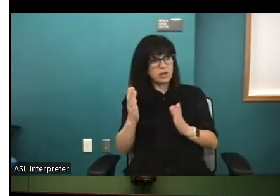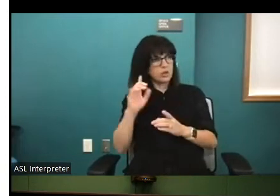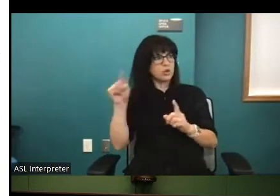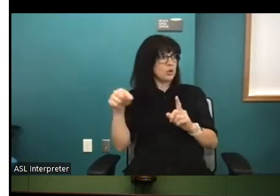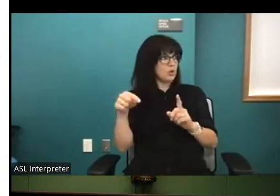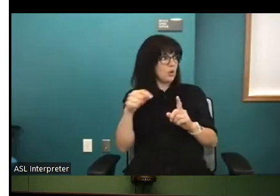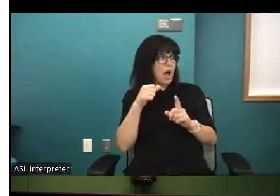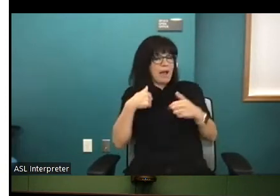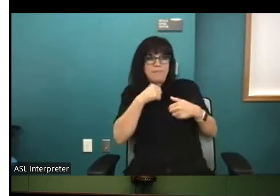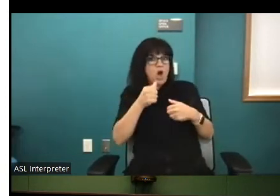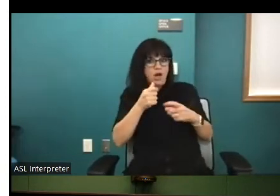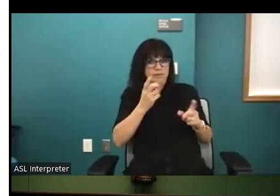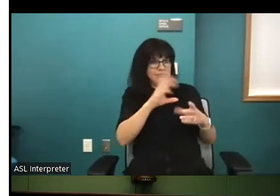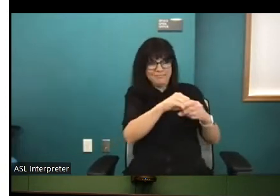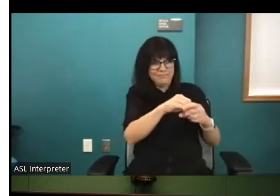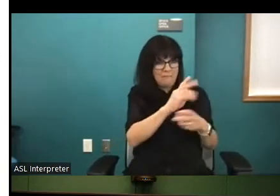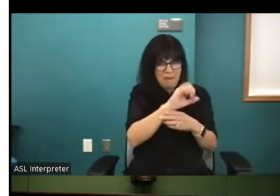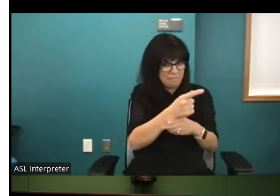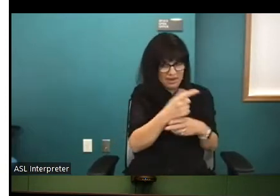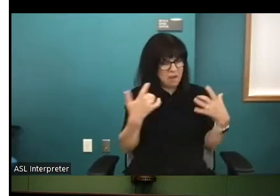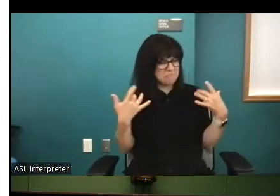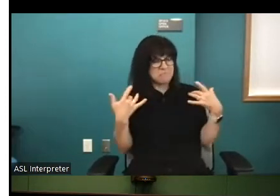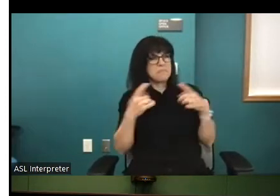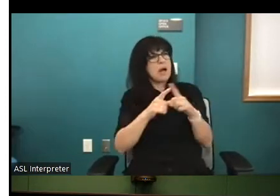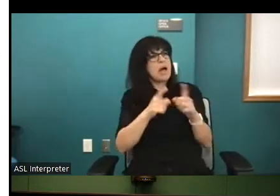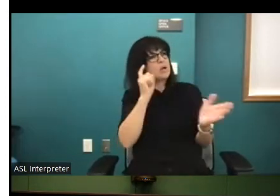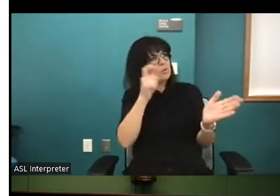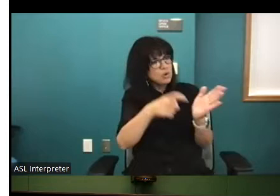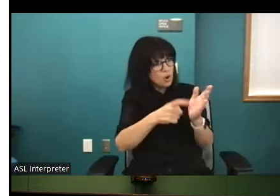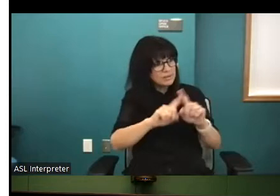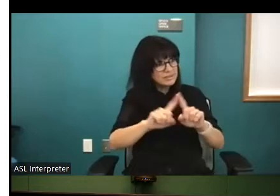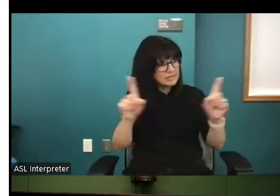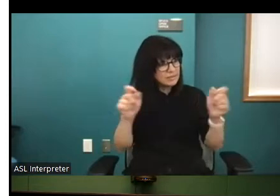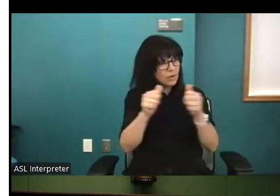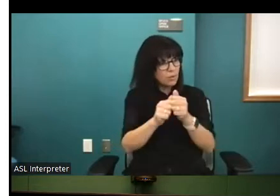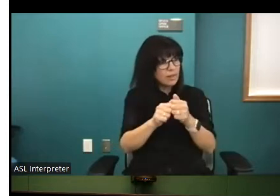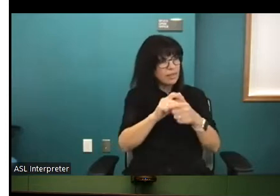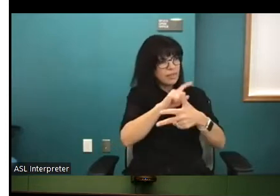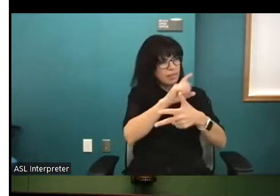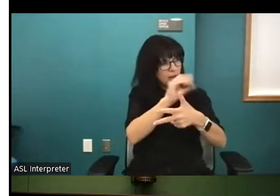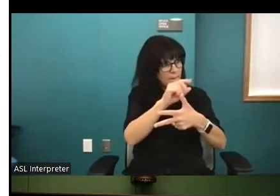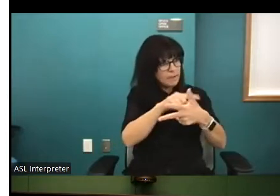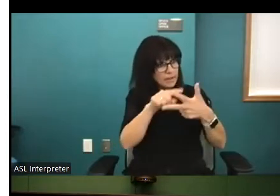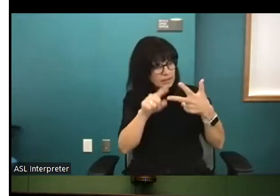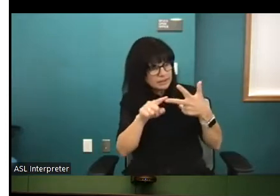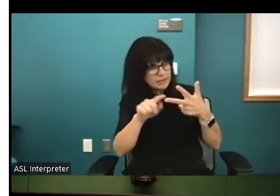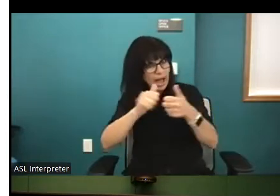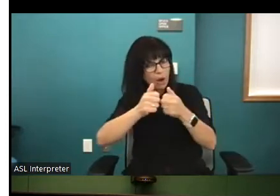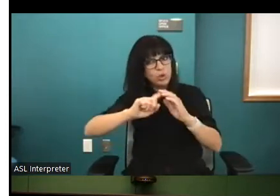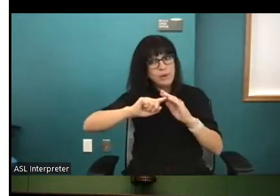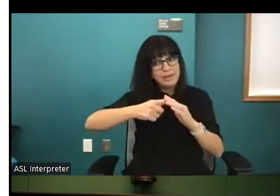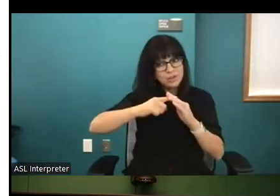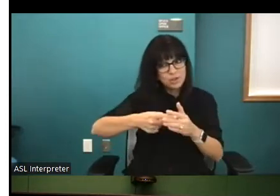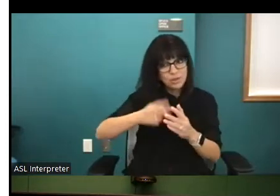with mapping, Yeah. how do you notice a difference with the companies on how you initially map